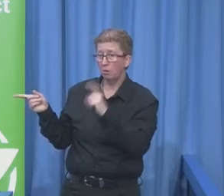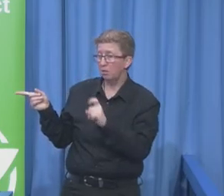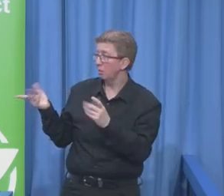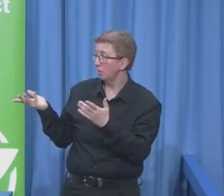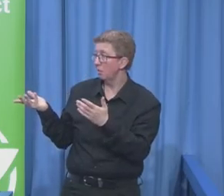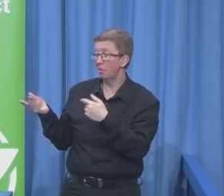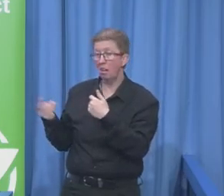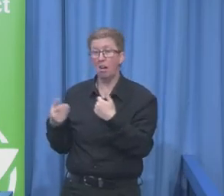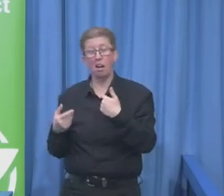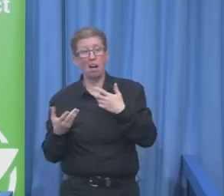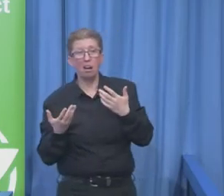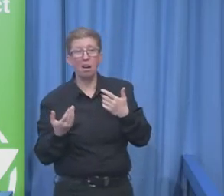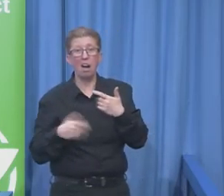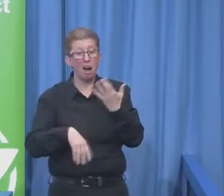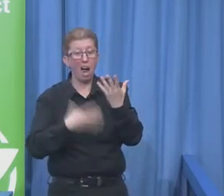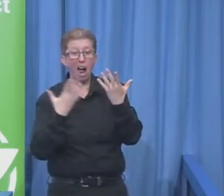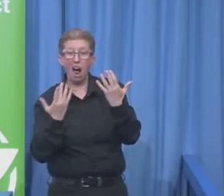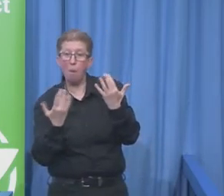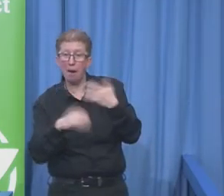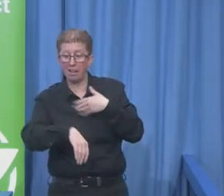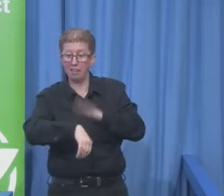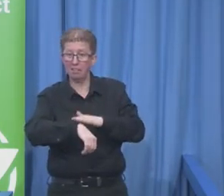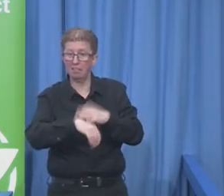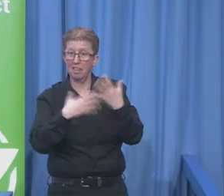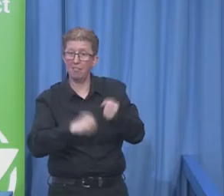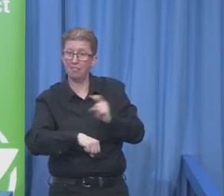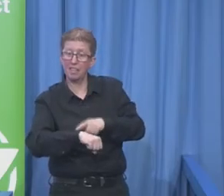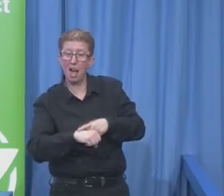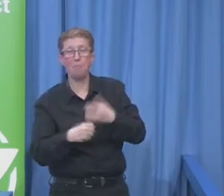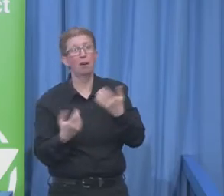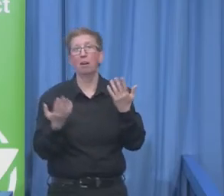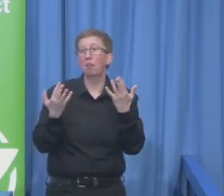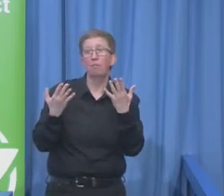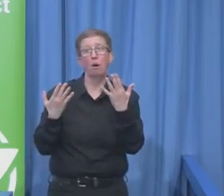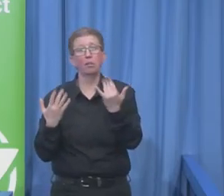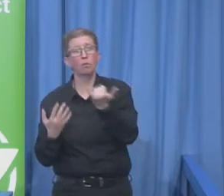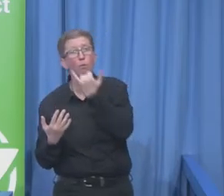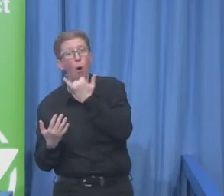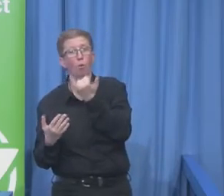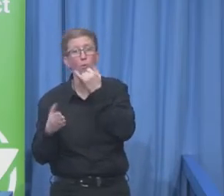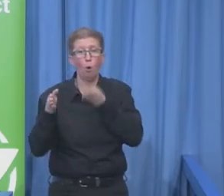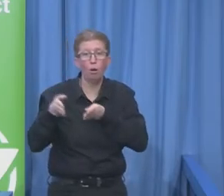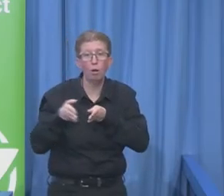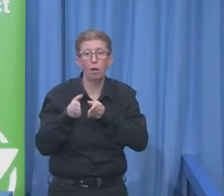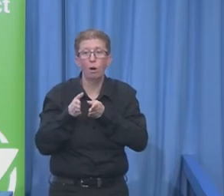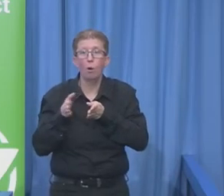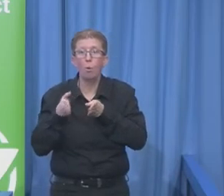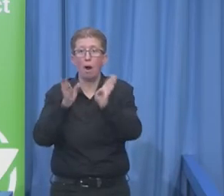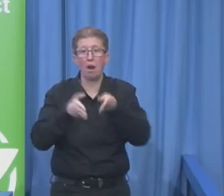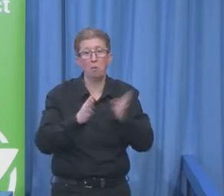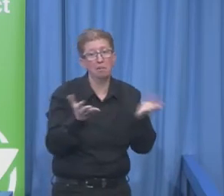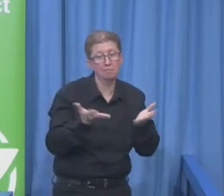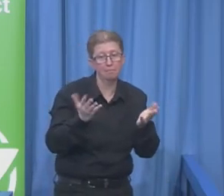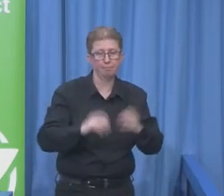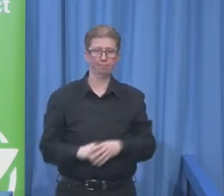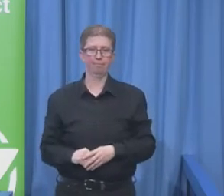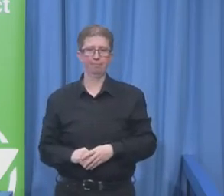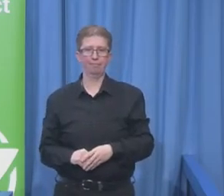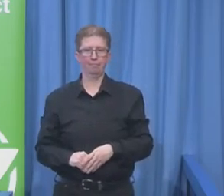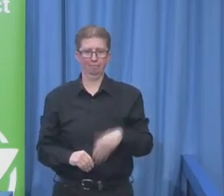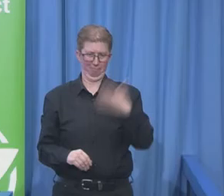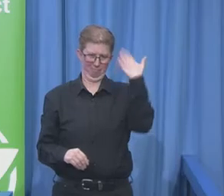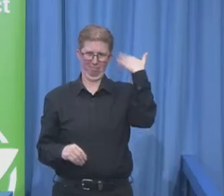concept in our office in the Netherlands, and then we shared it with our partners, and we gave them funding to implement it,